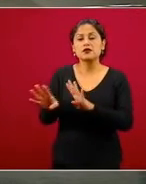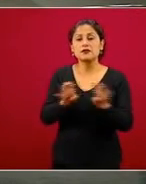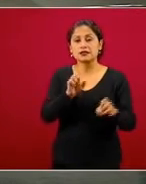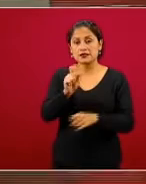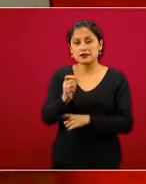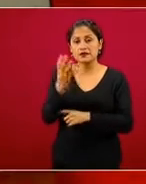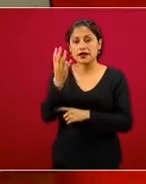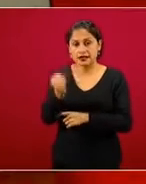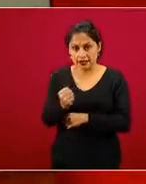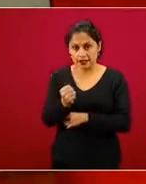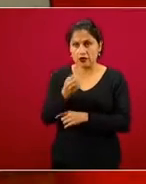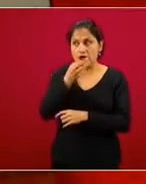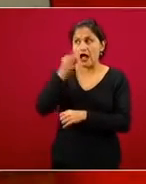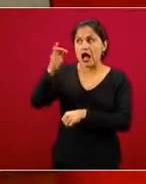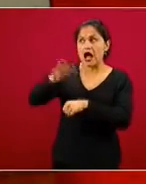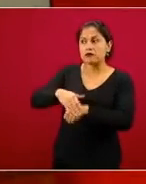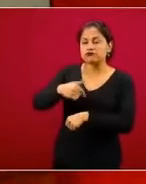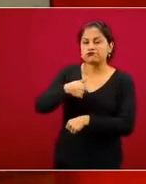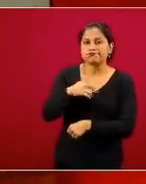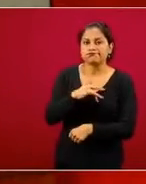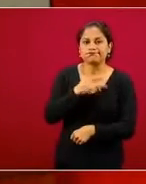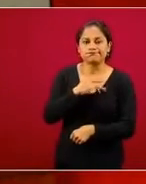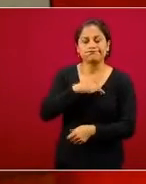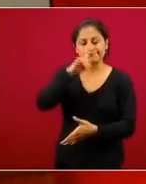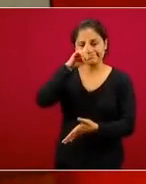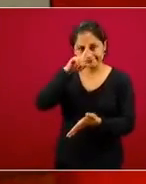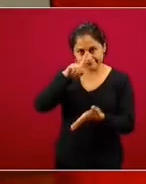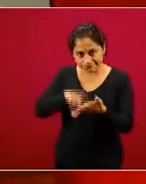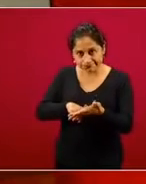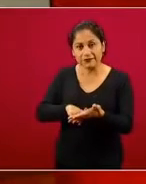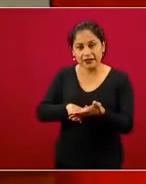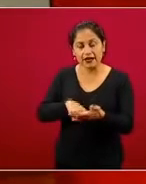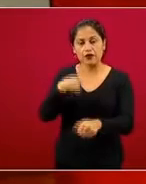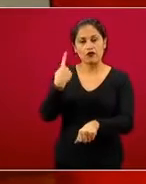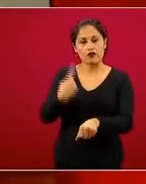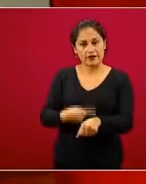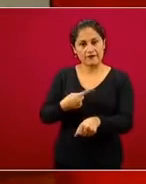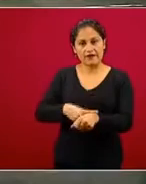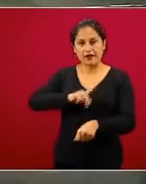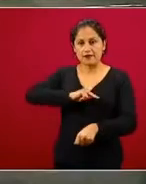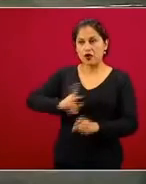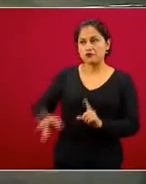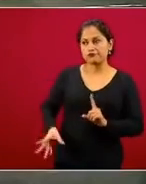they had some sort of disability or any other condition that prevented them from